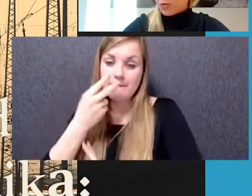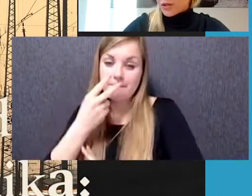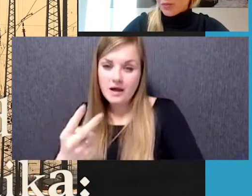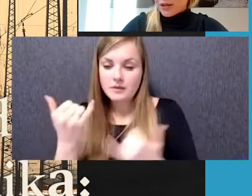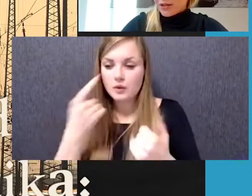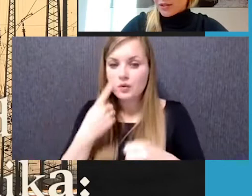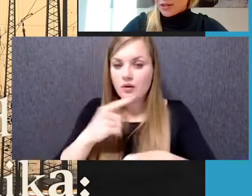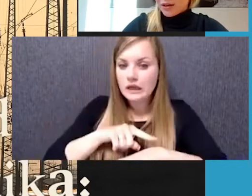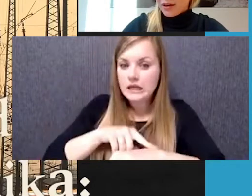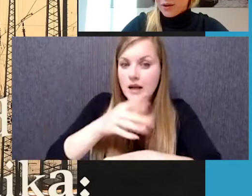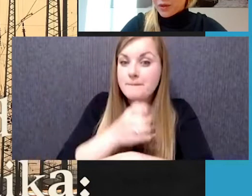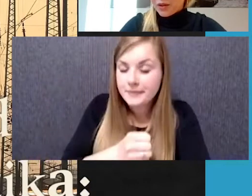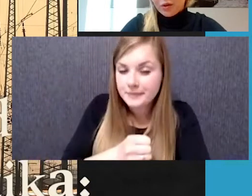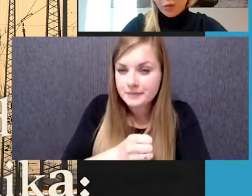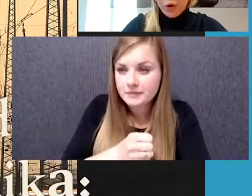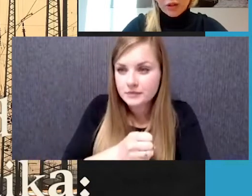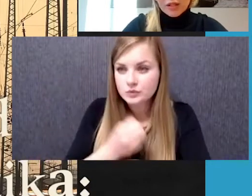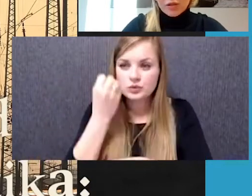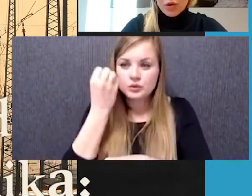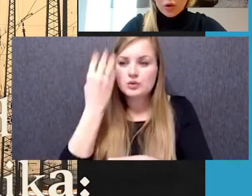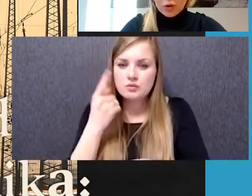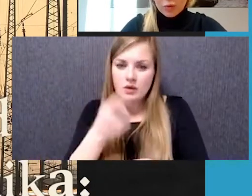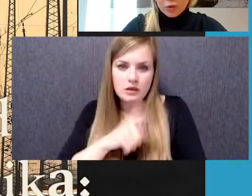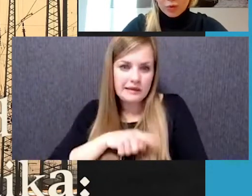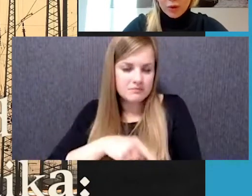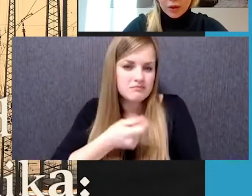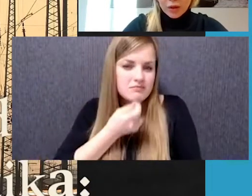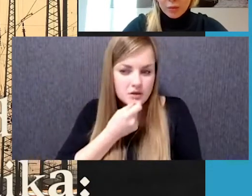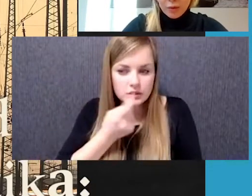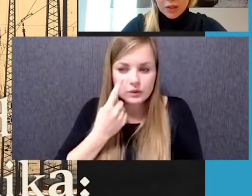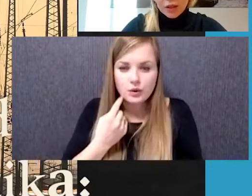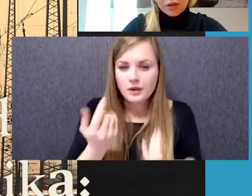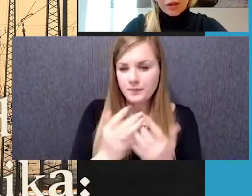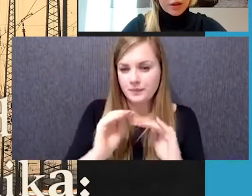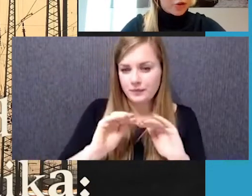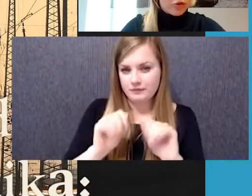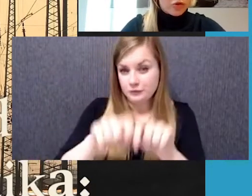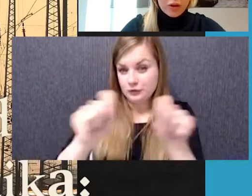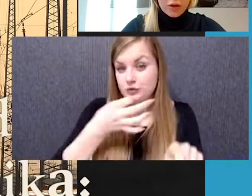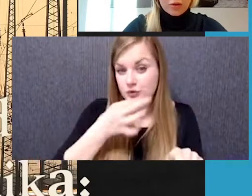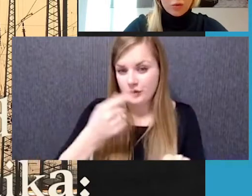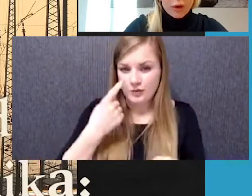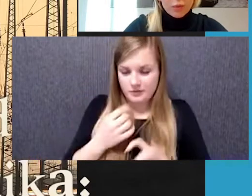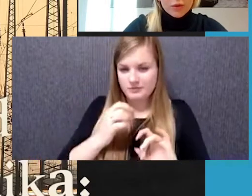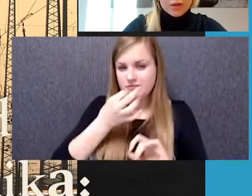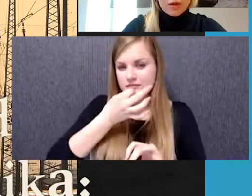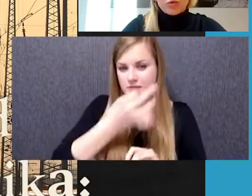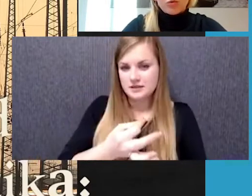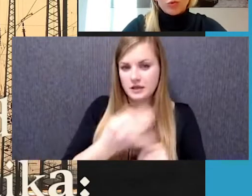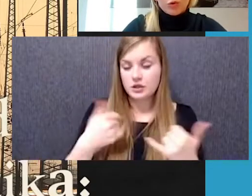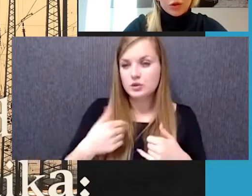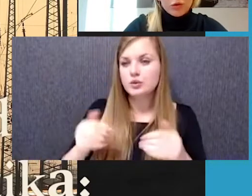the real and tangible results of this court ruling. Understanding the time